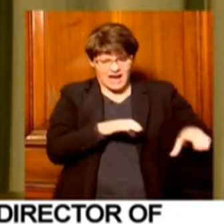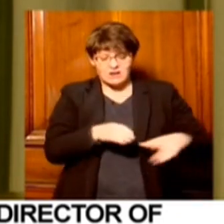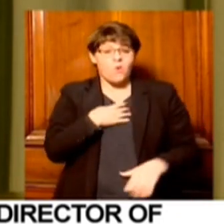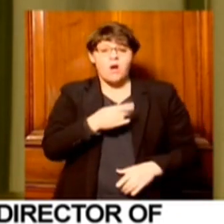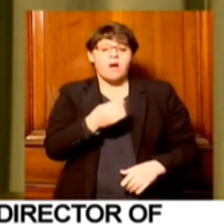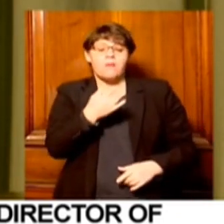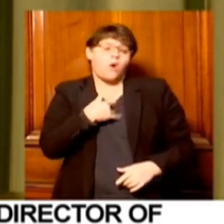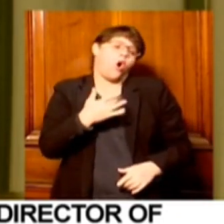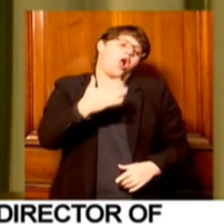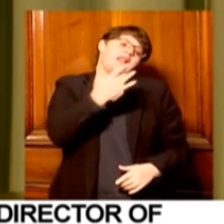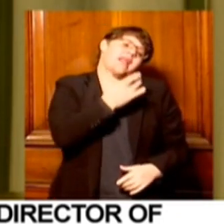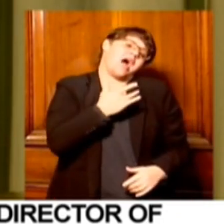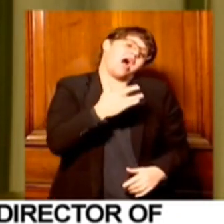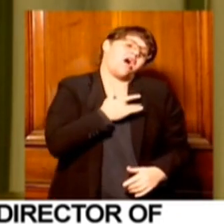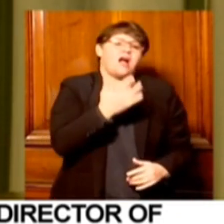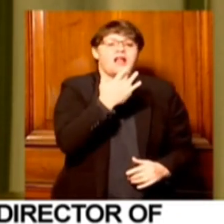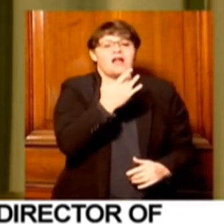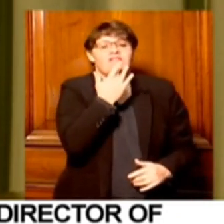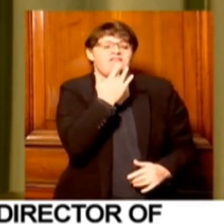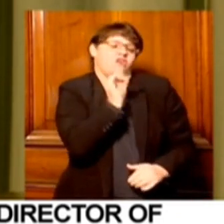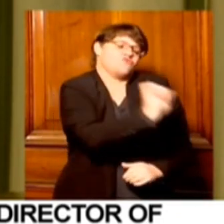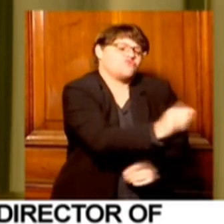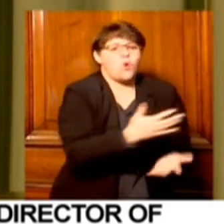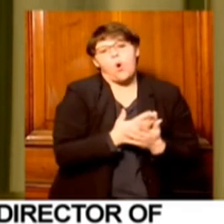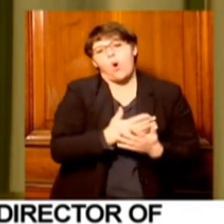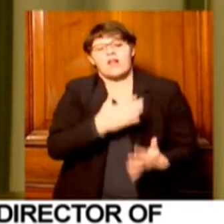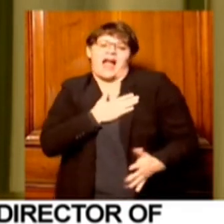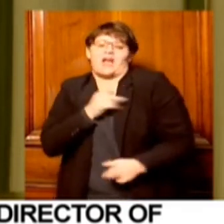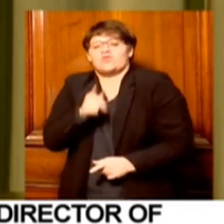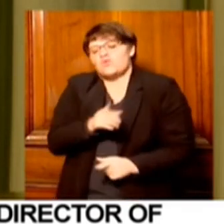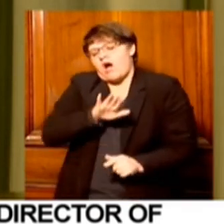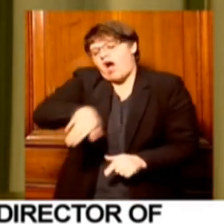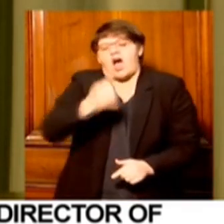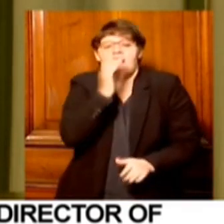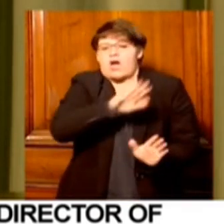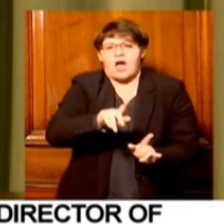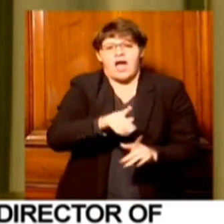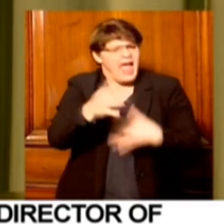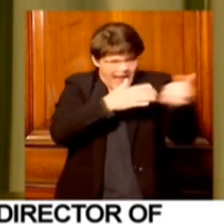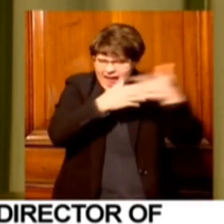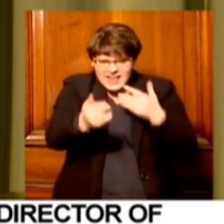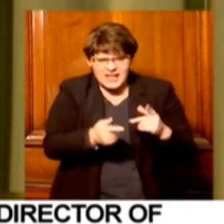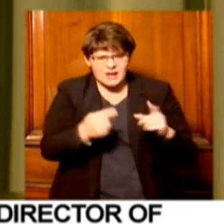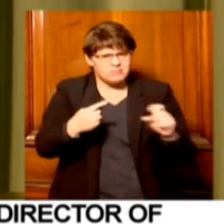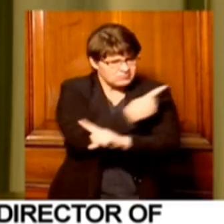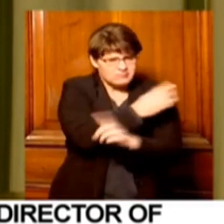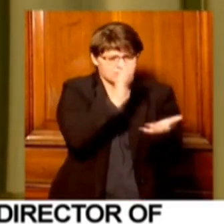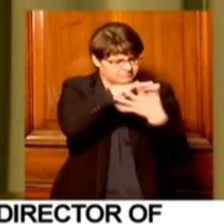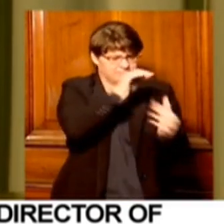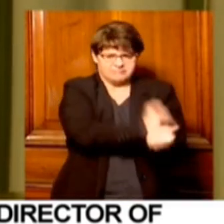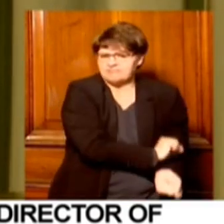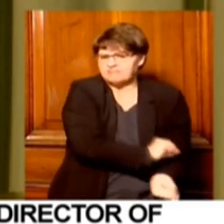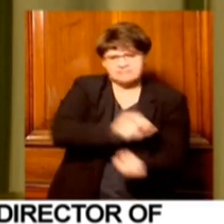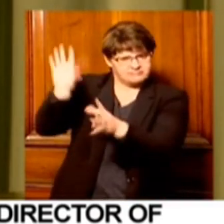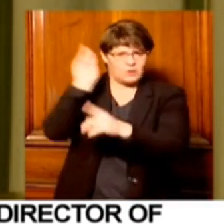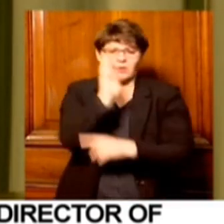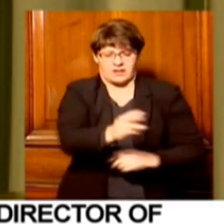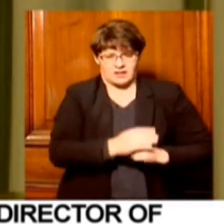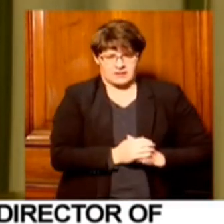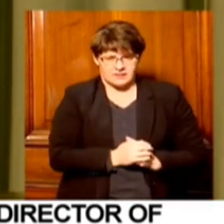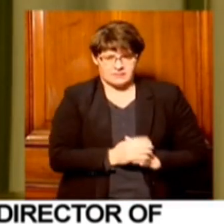fear or favor. Over the last few weeks, we have been engaging in